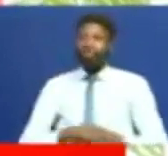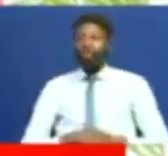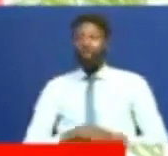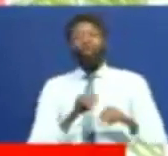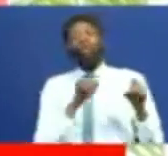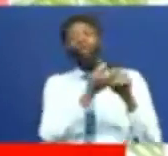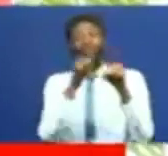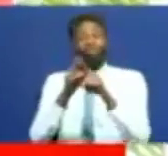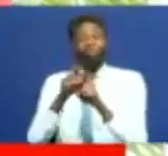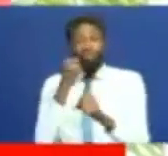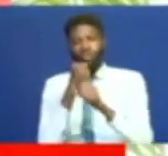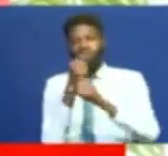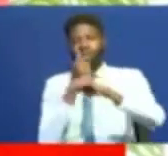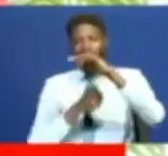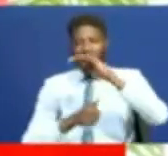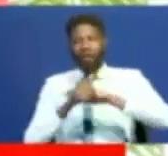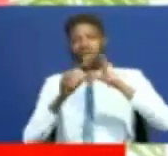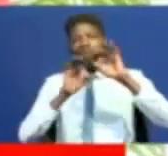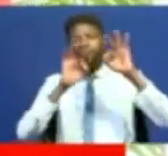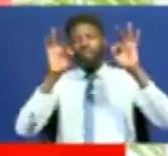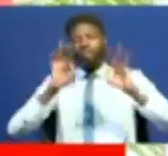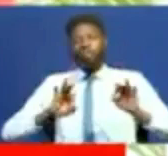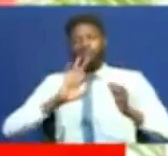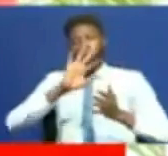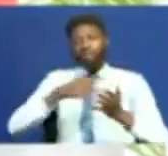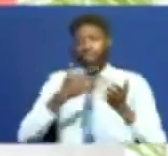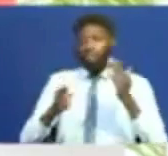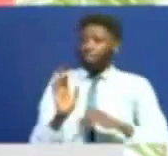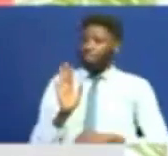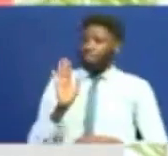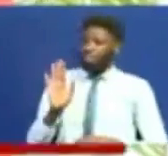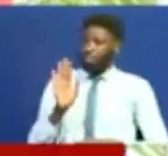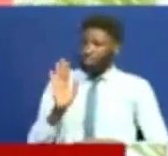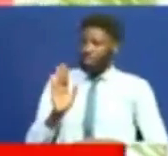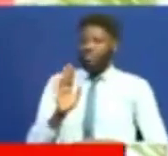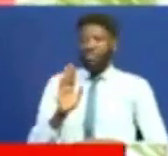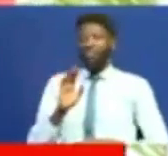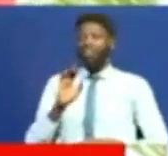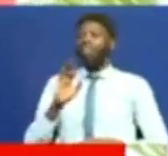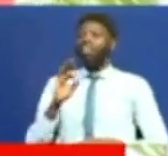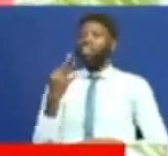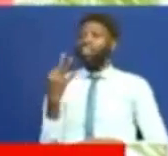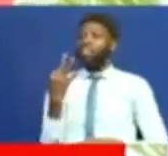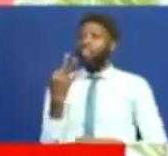working under the framework of the tripartite